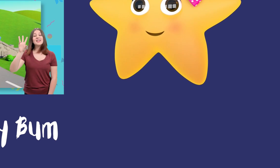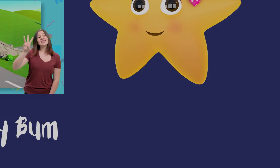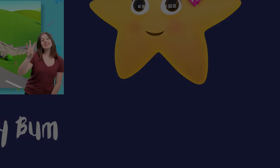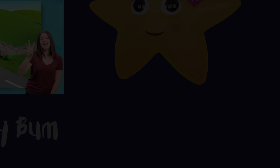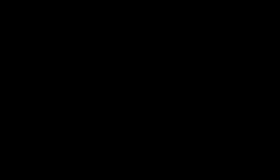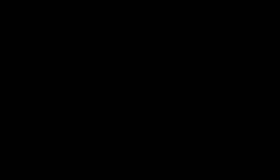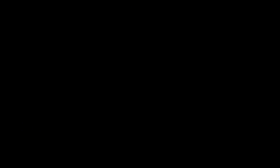it's so much fun.